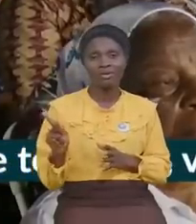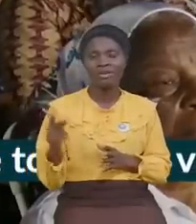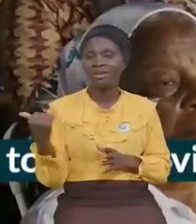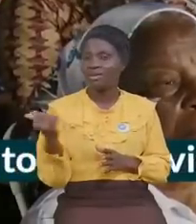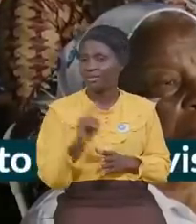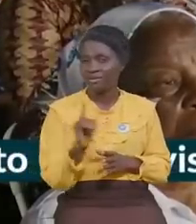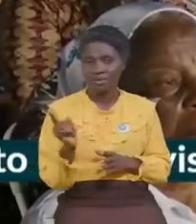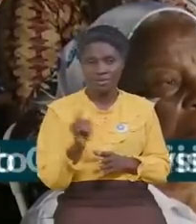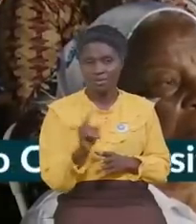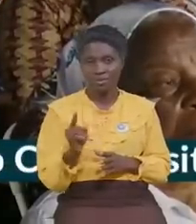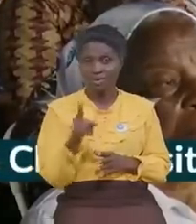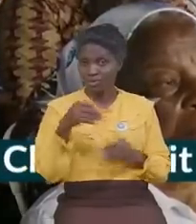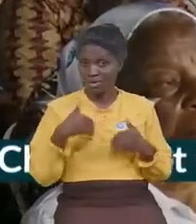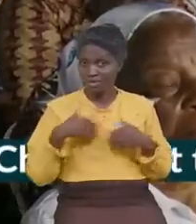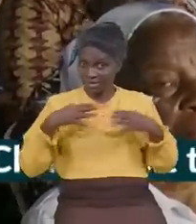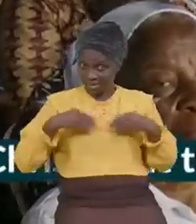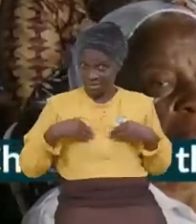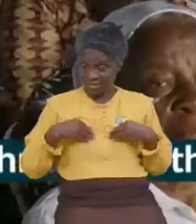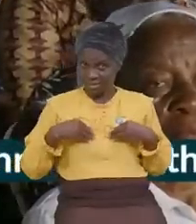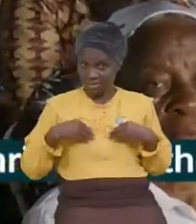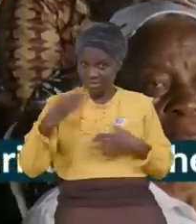anywhere you have received Christ.